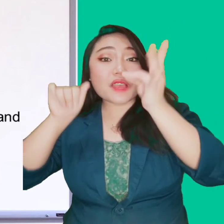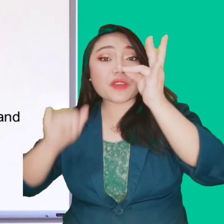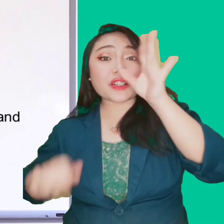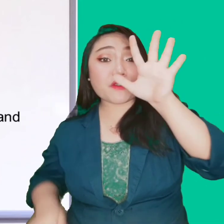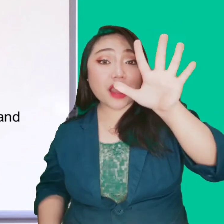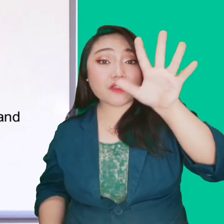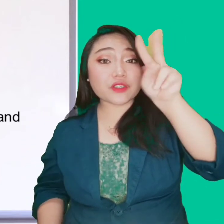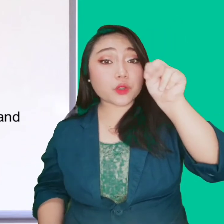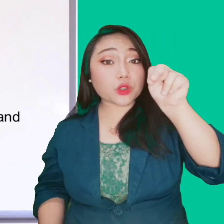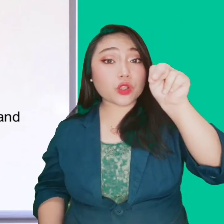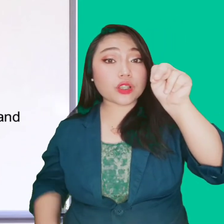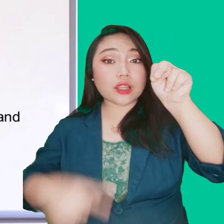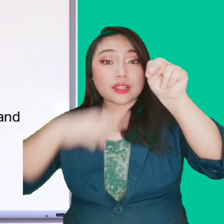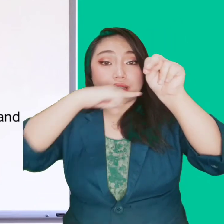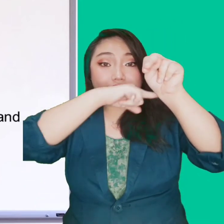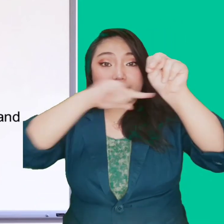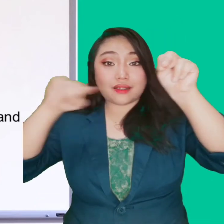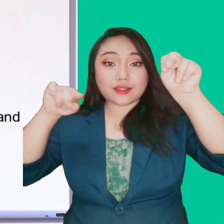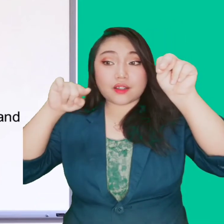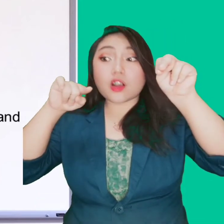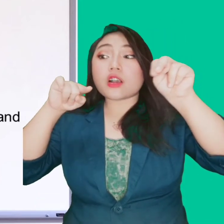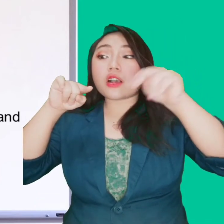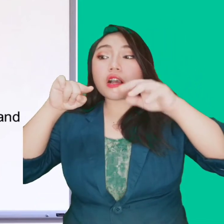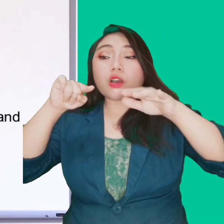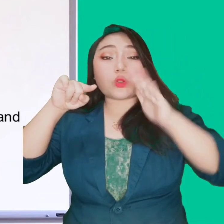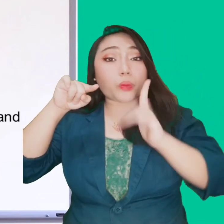is 75 newton,